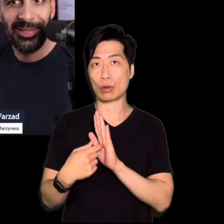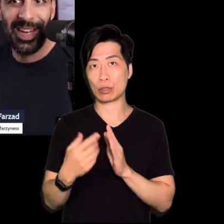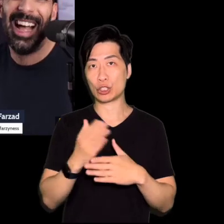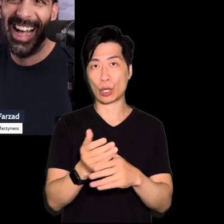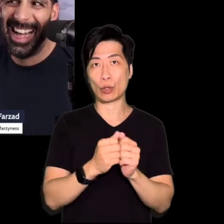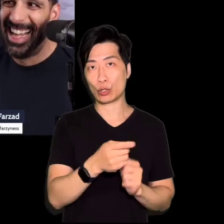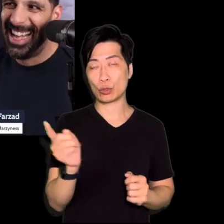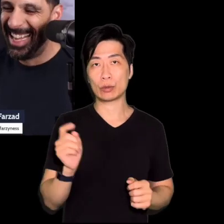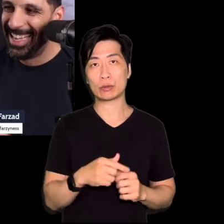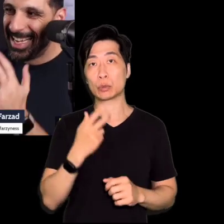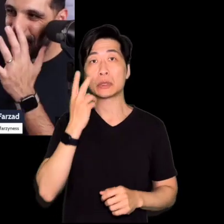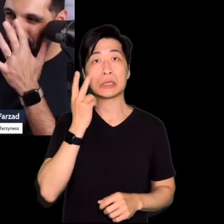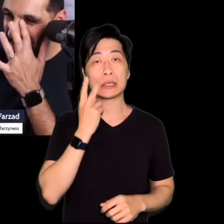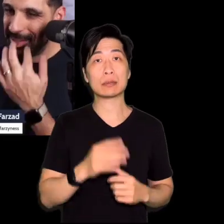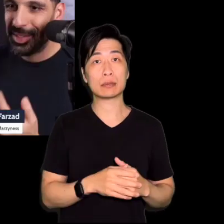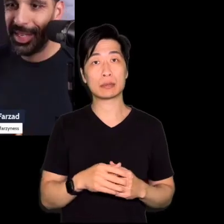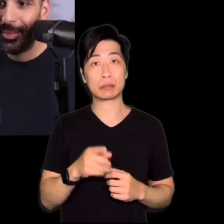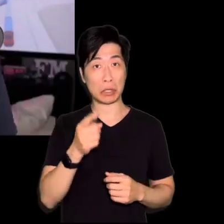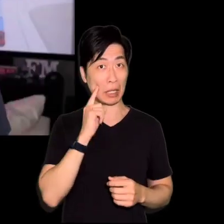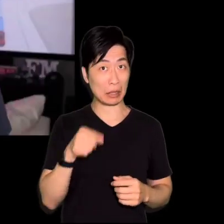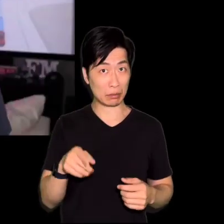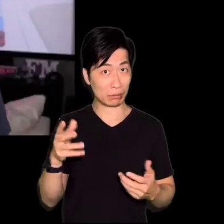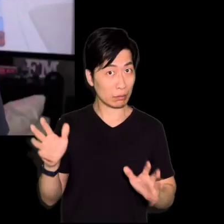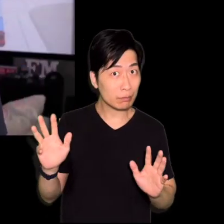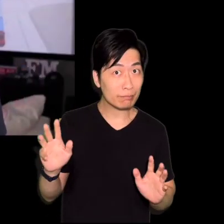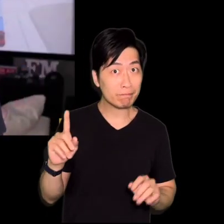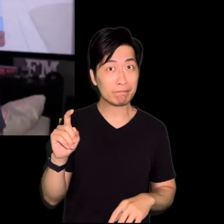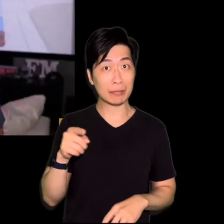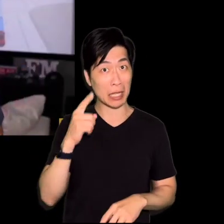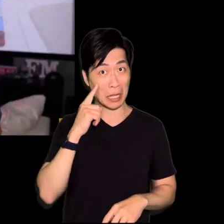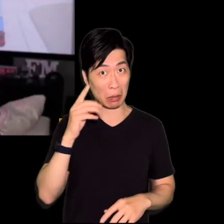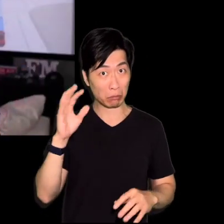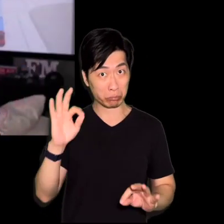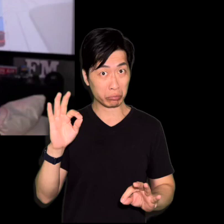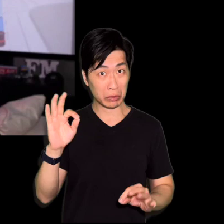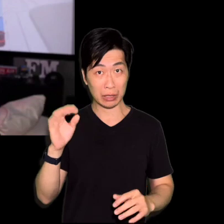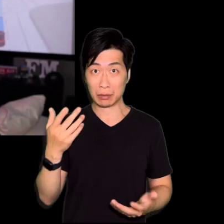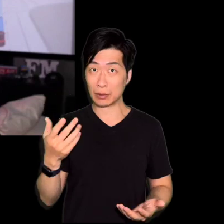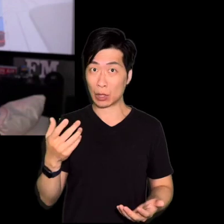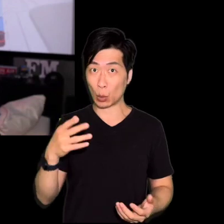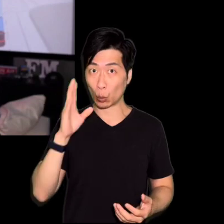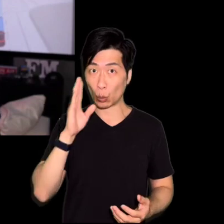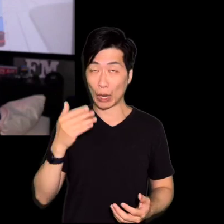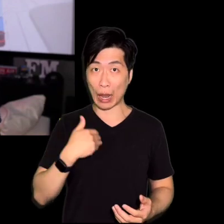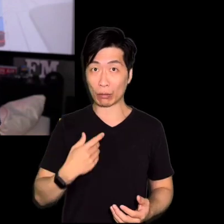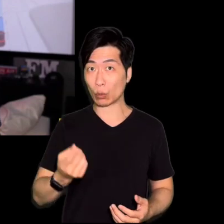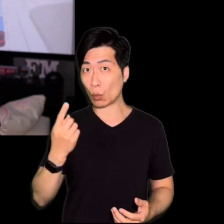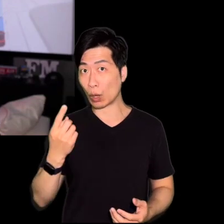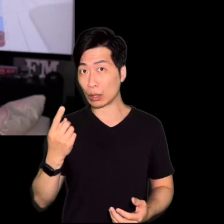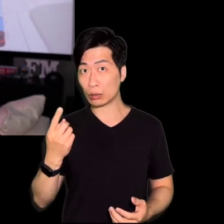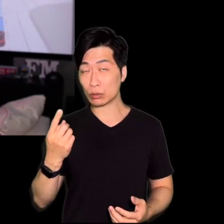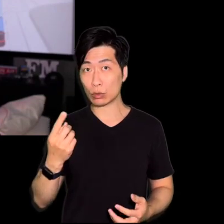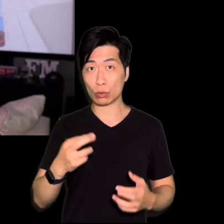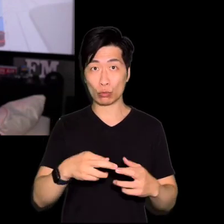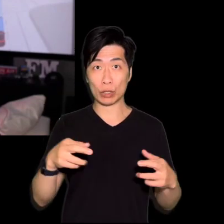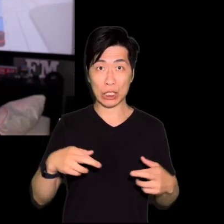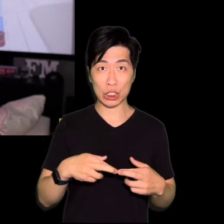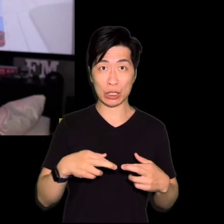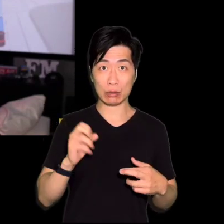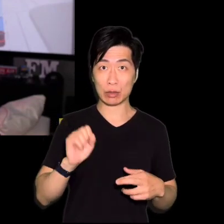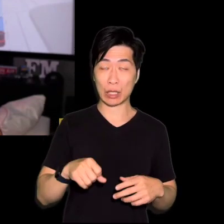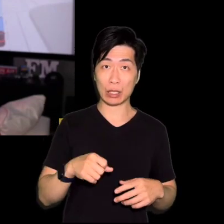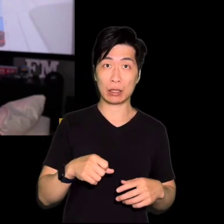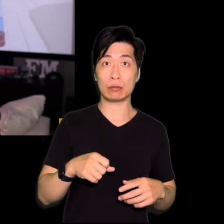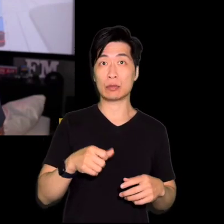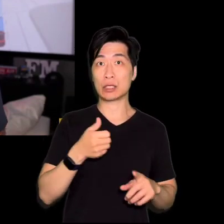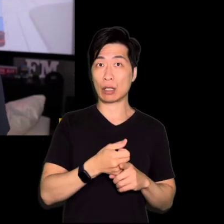this is it? Do you think this is it? Are we going to have one region that's going to be able to do self-driving, 2 regions, 10 regions, the